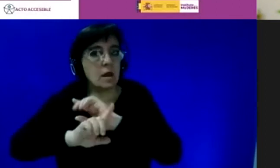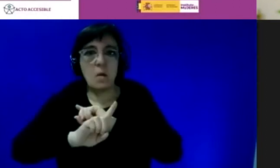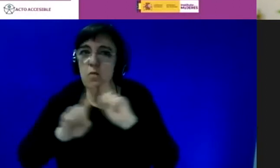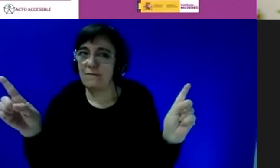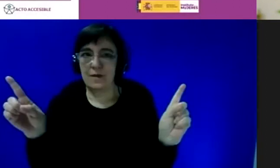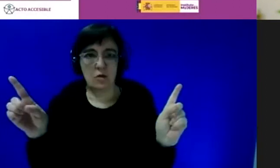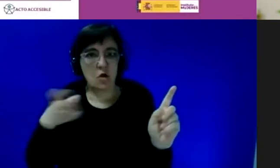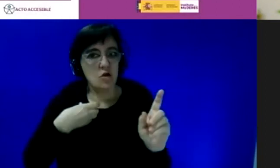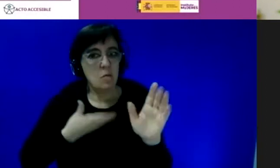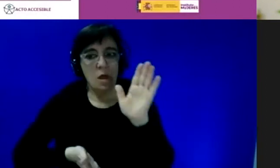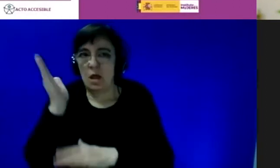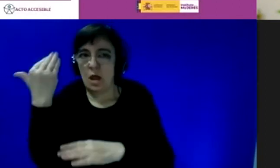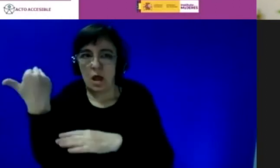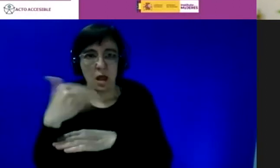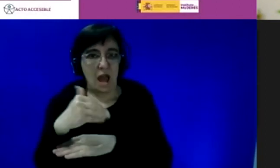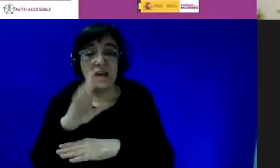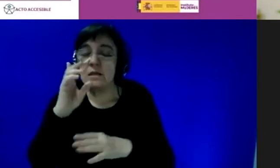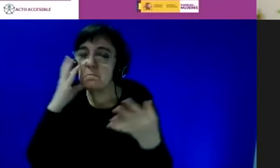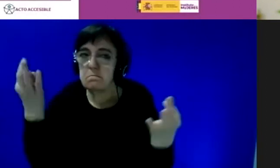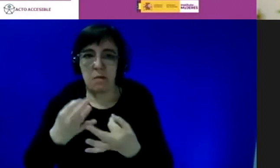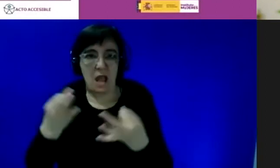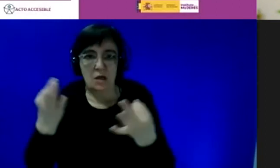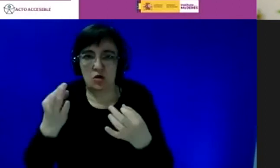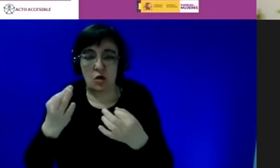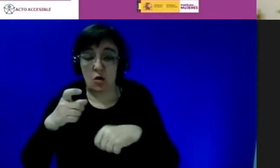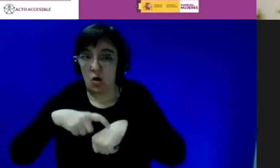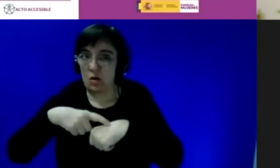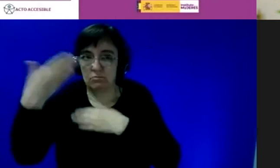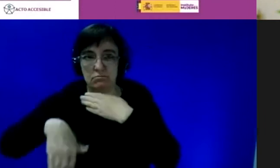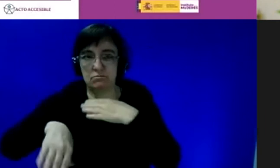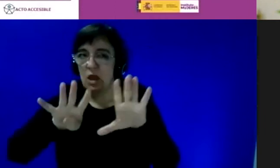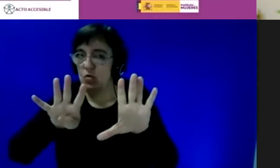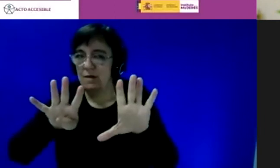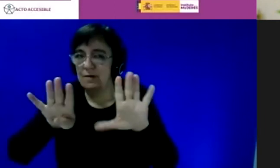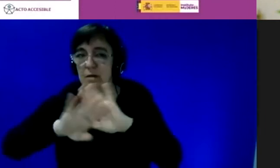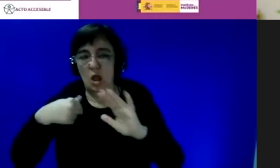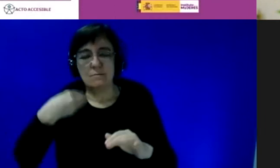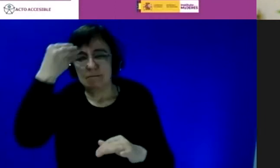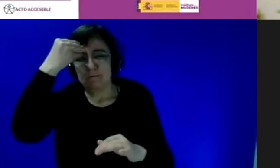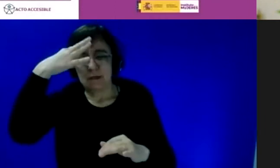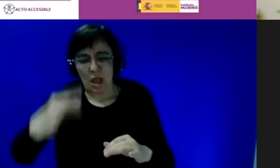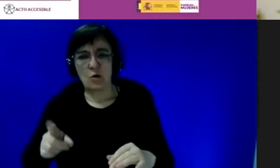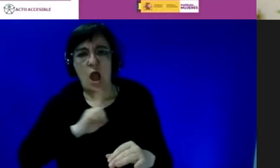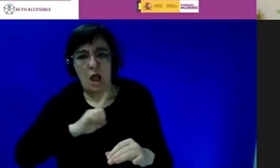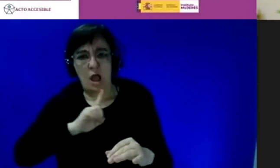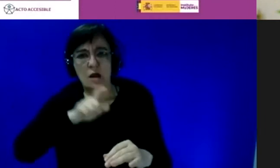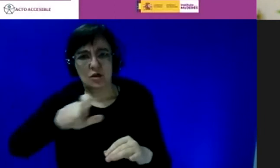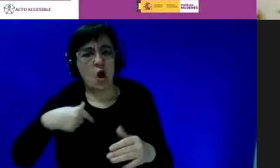dangerous, but we believe in our army, we trust to them, we will win, it's for sure.